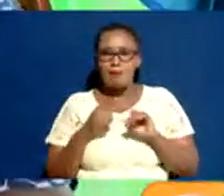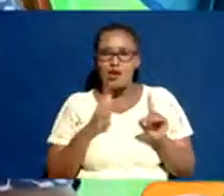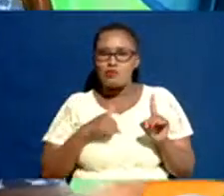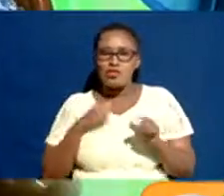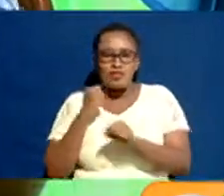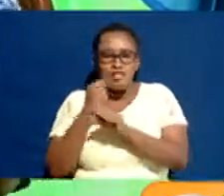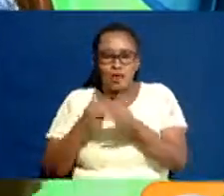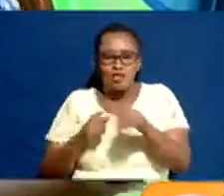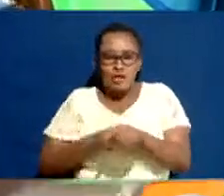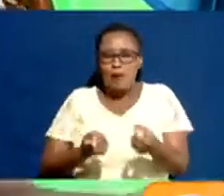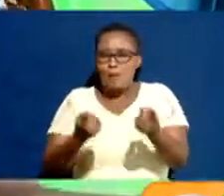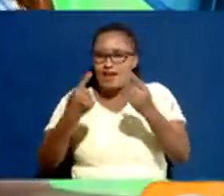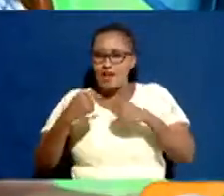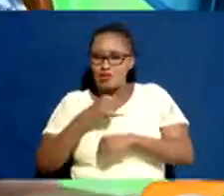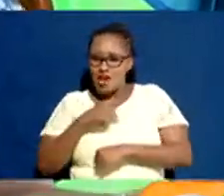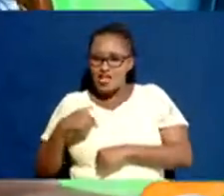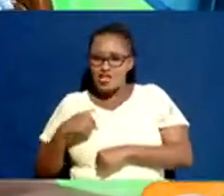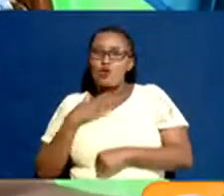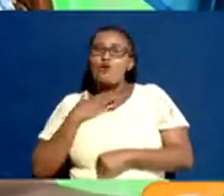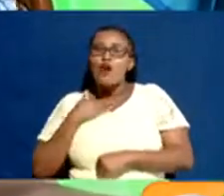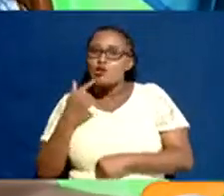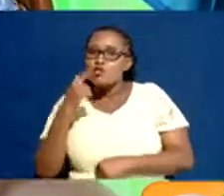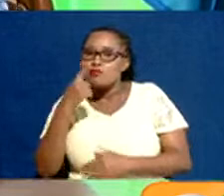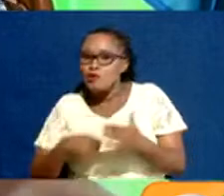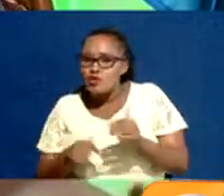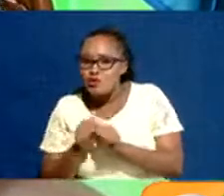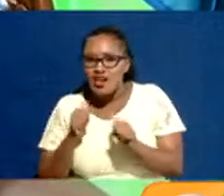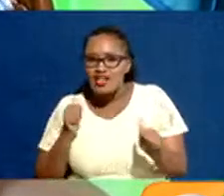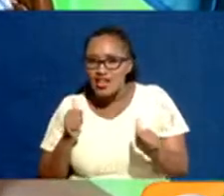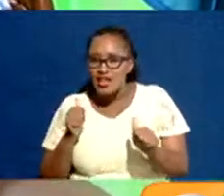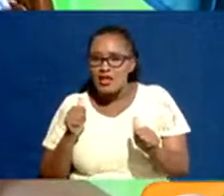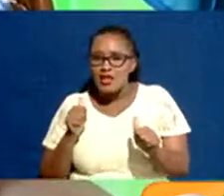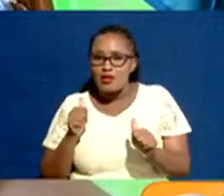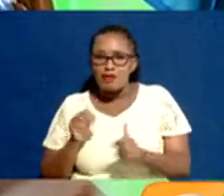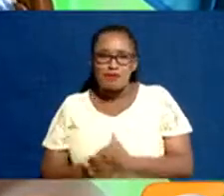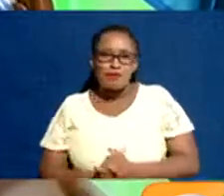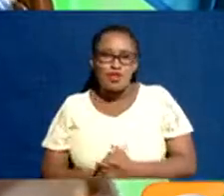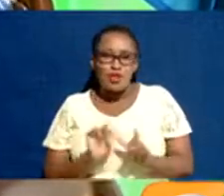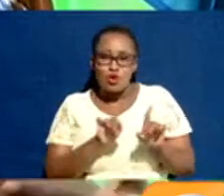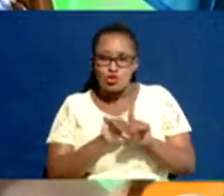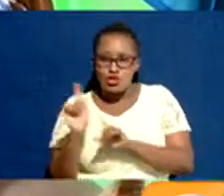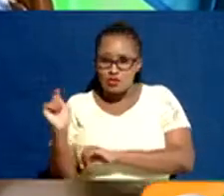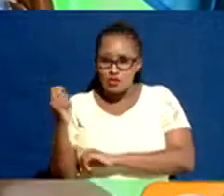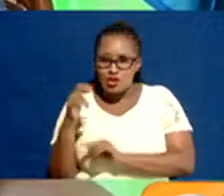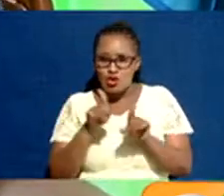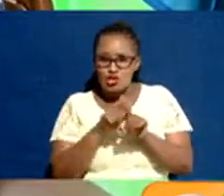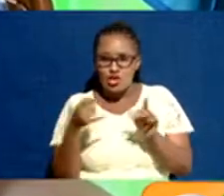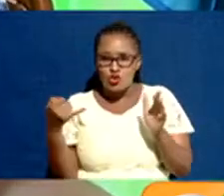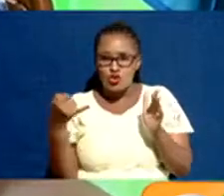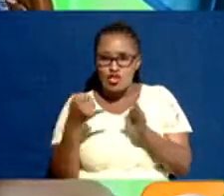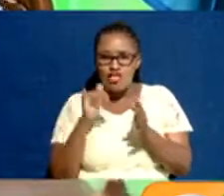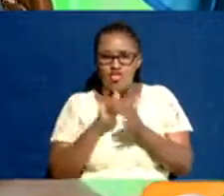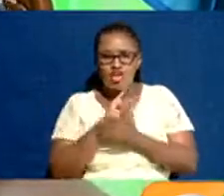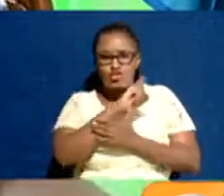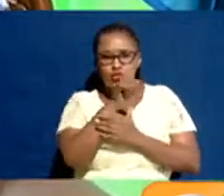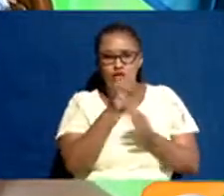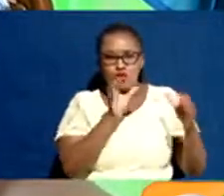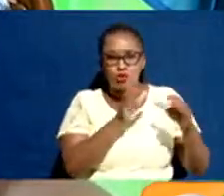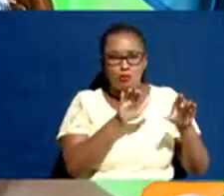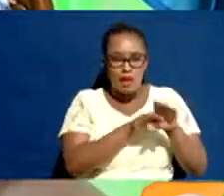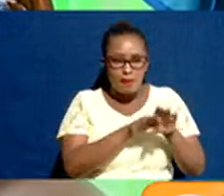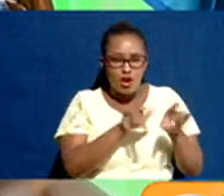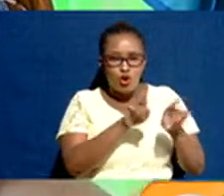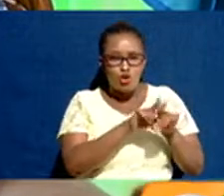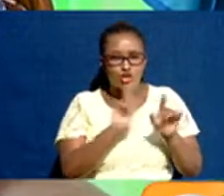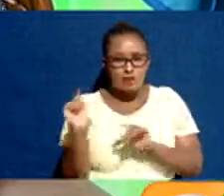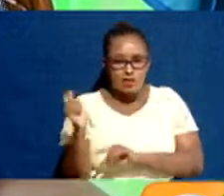us? When Jubilee MPs want to see the president, he is the president of Kenya, including those Jubilee characters. He is their president.